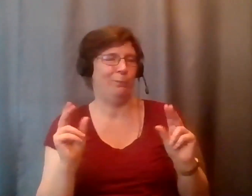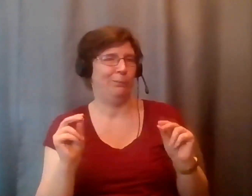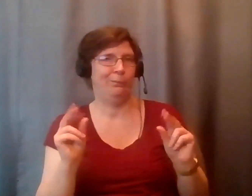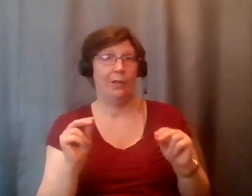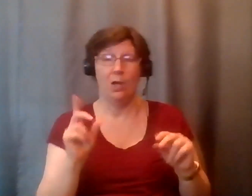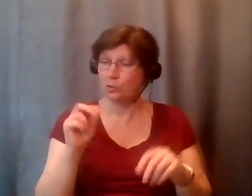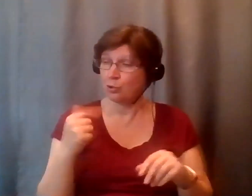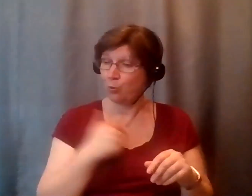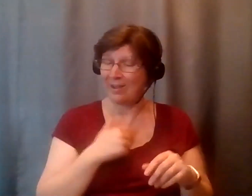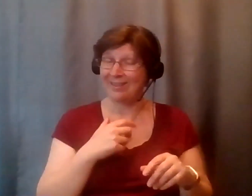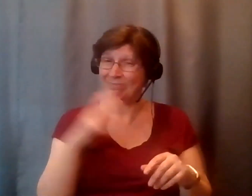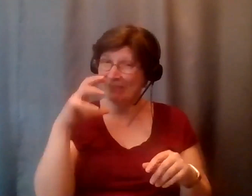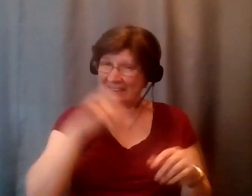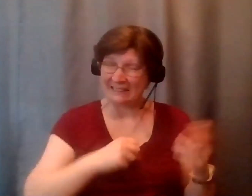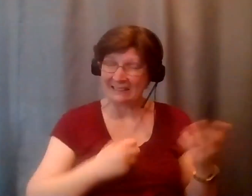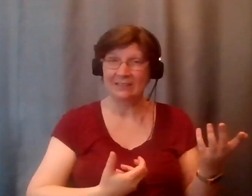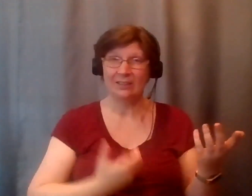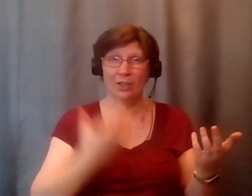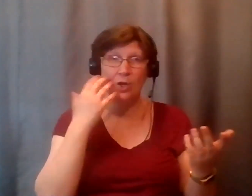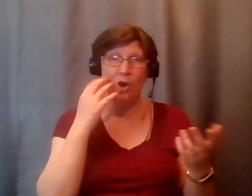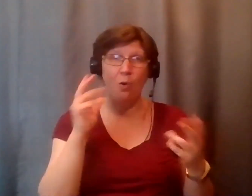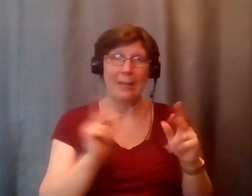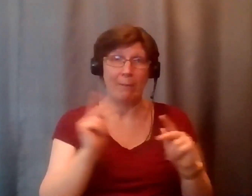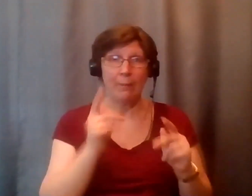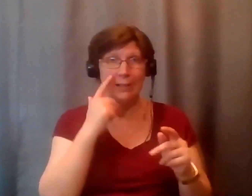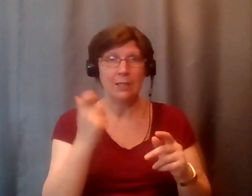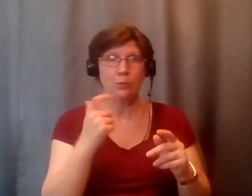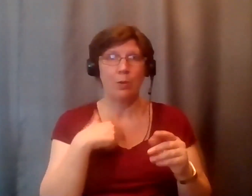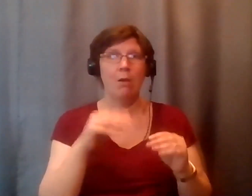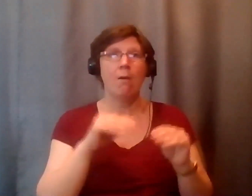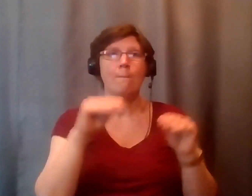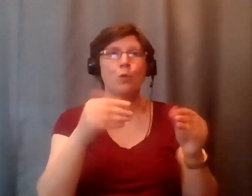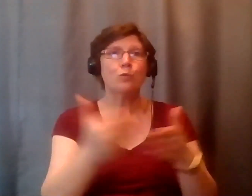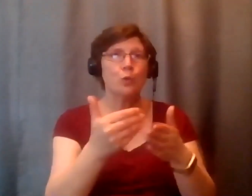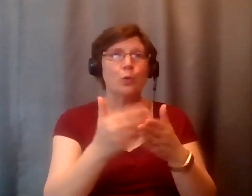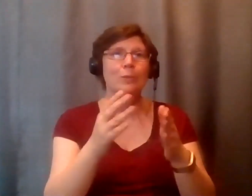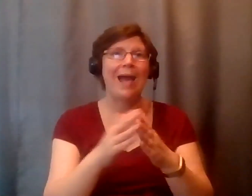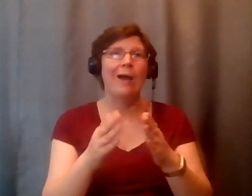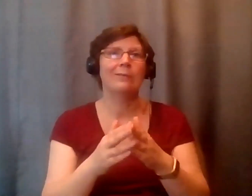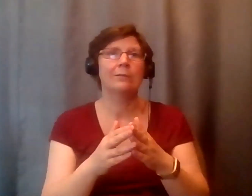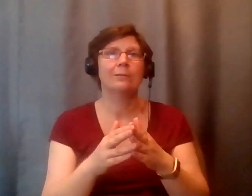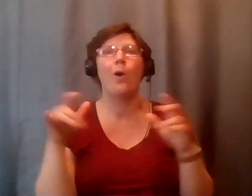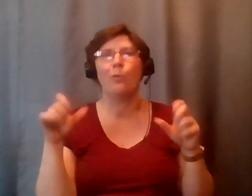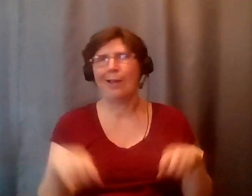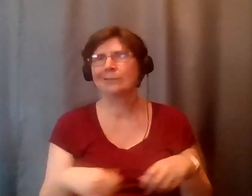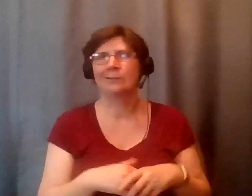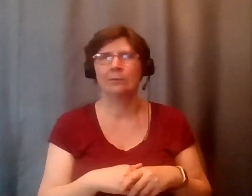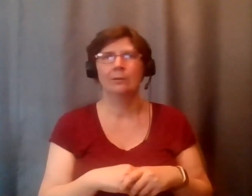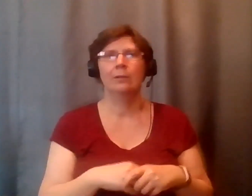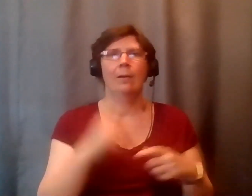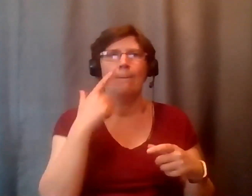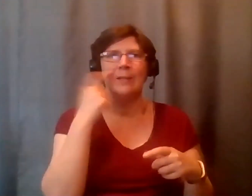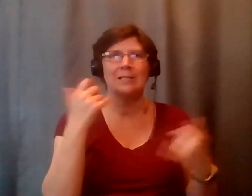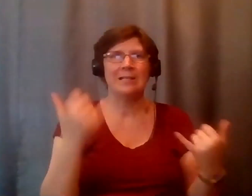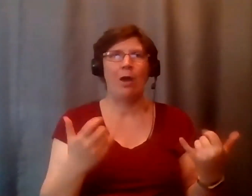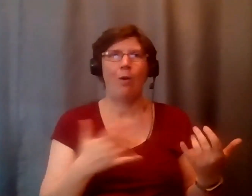Do we miss people because we moved to a new town? Oh, heck yes. Because now